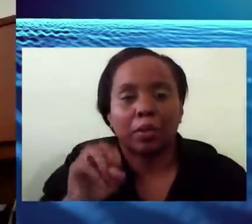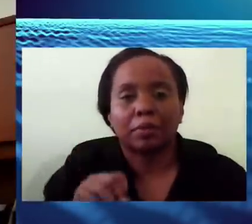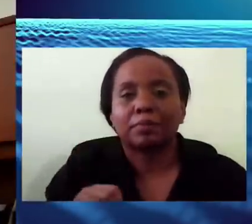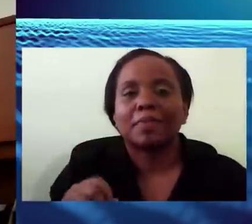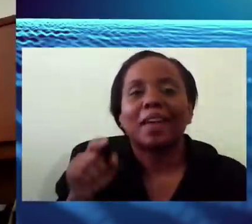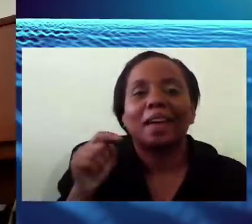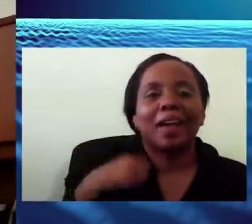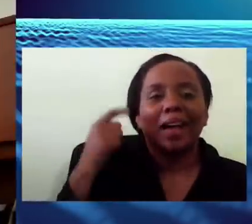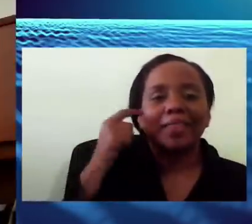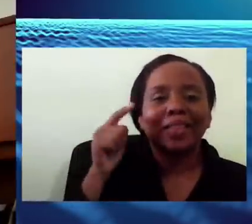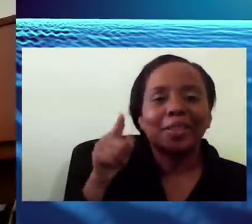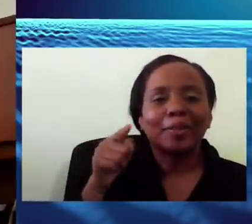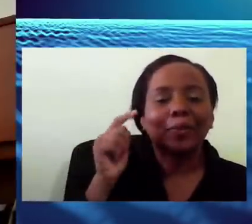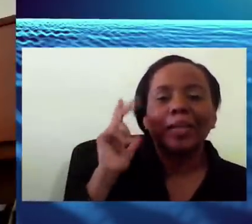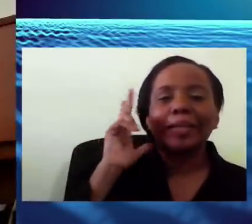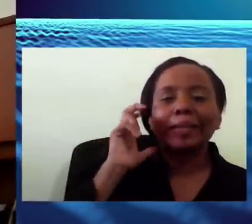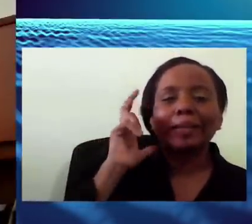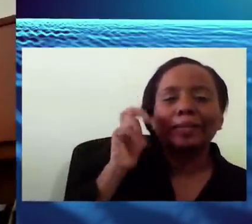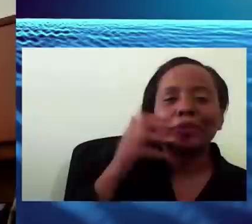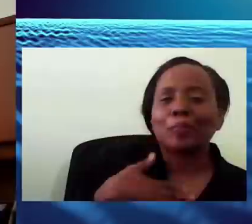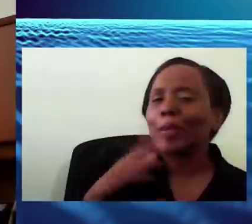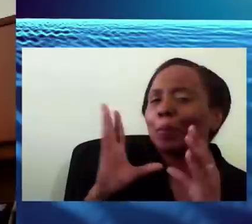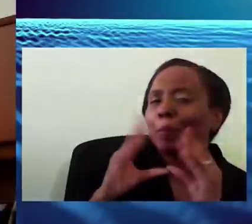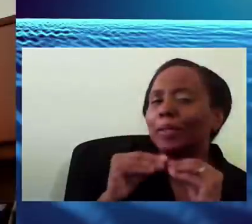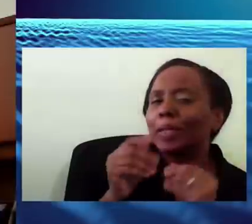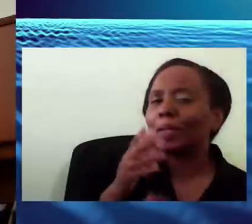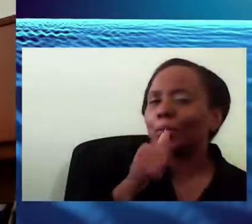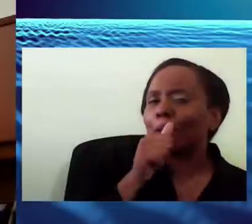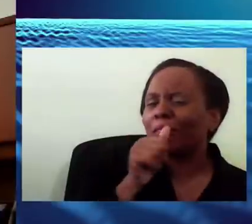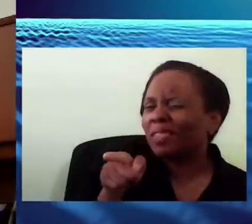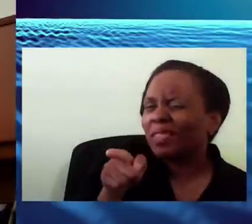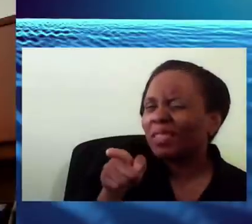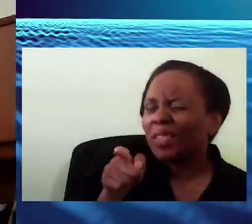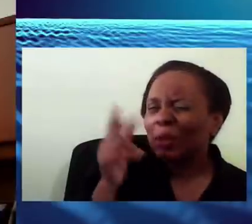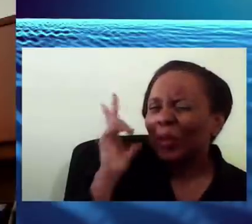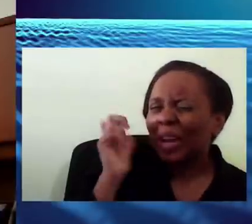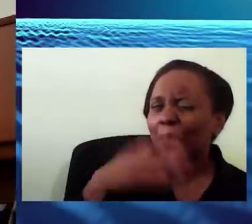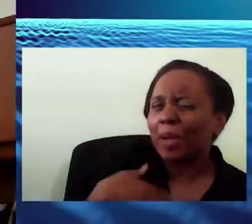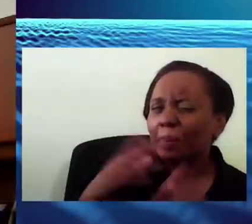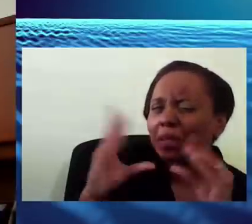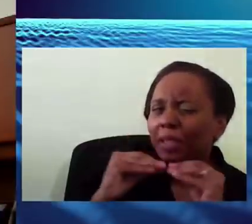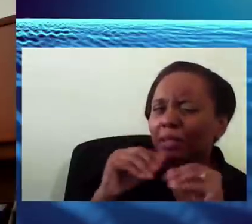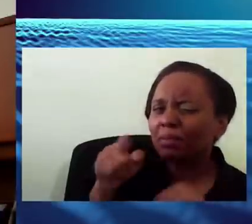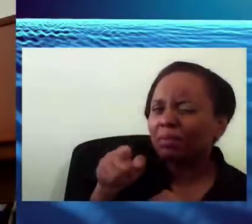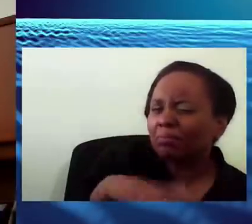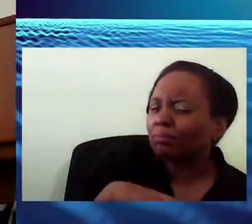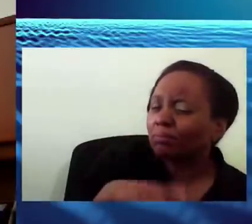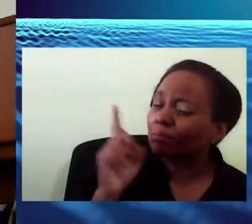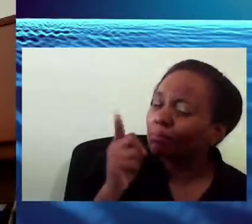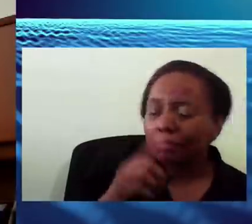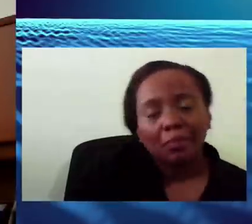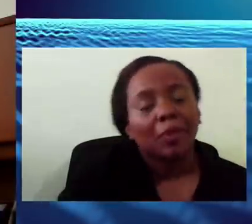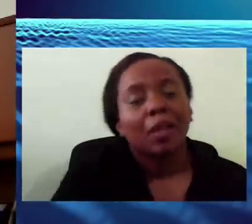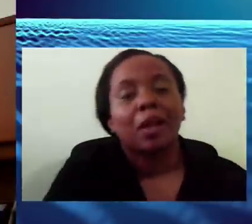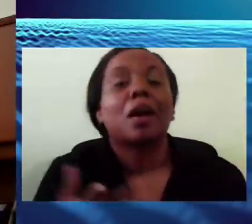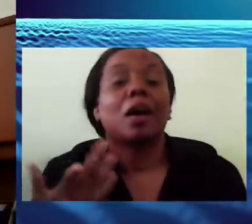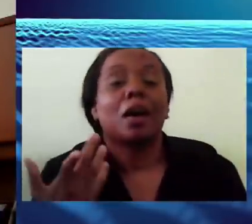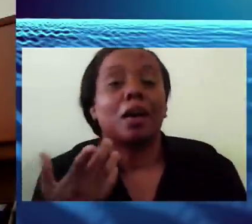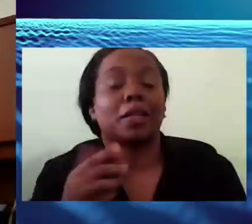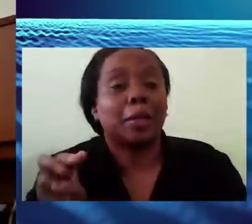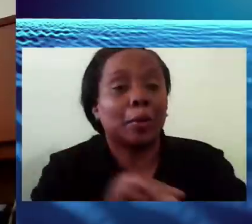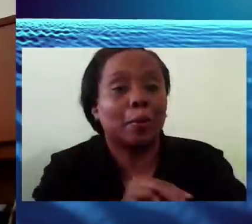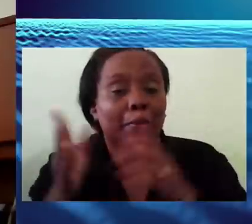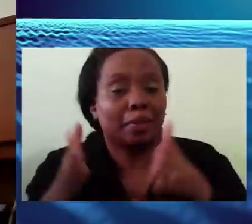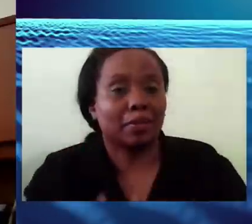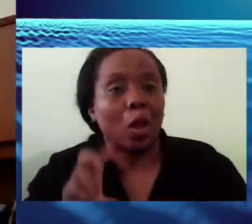meetings earlier today. The Cabinet COVID subcommittee chaired by Senator Walcott, Minister of Foreign Affairs and Foreign